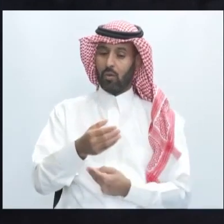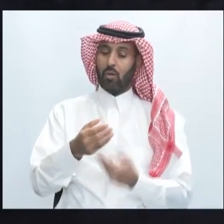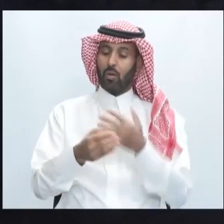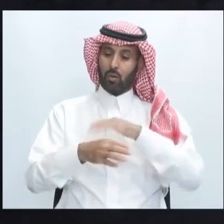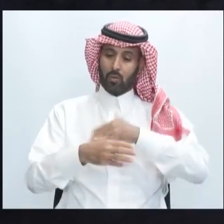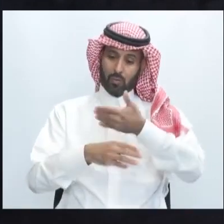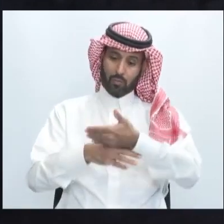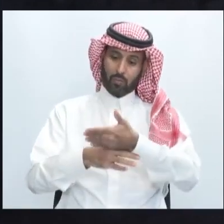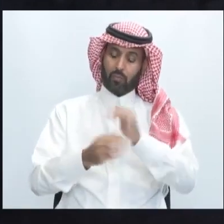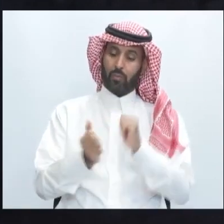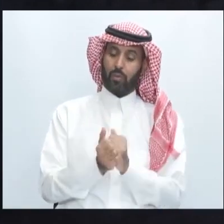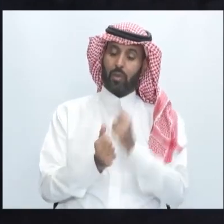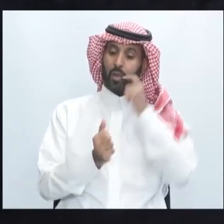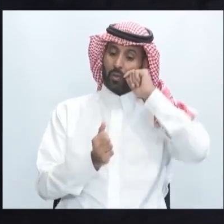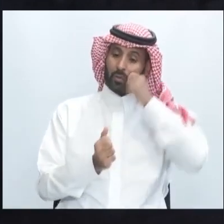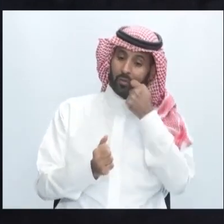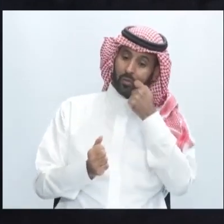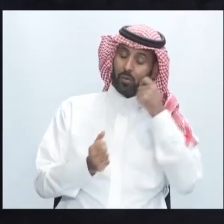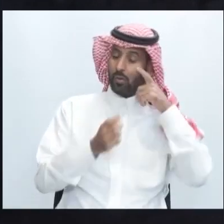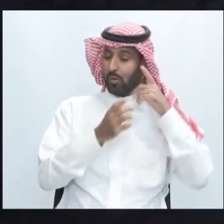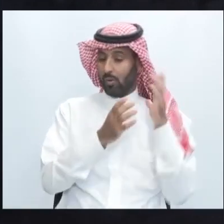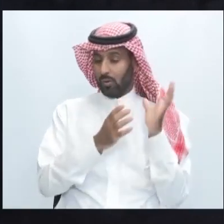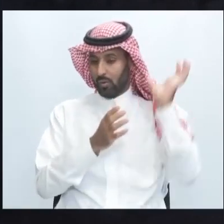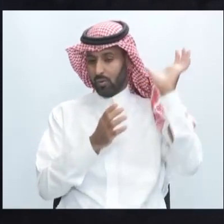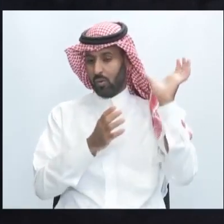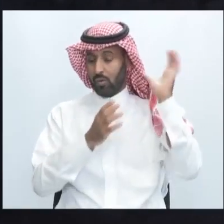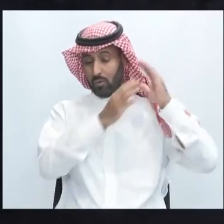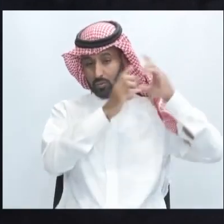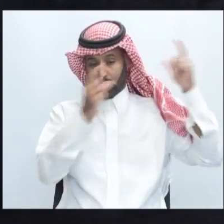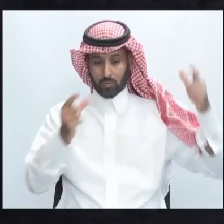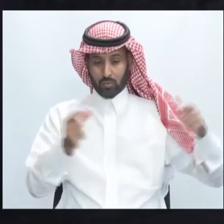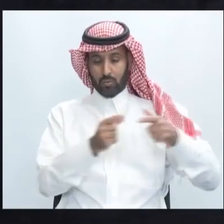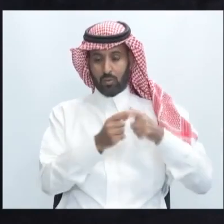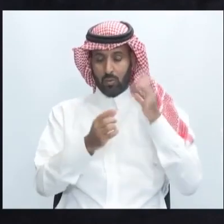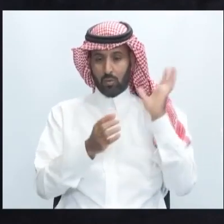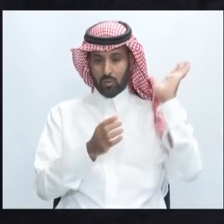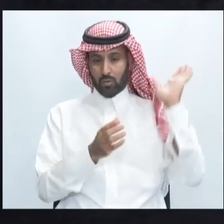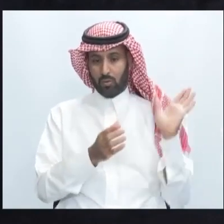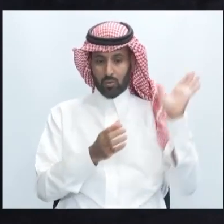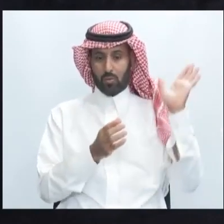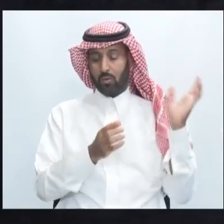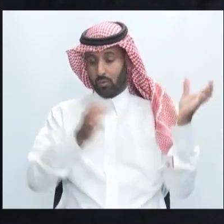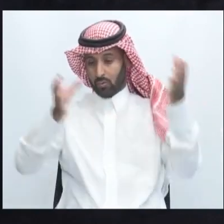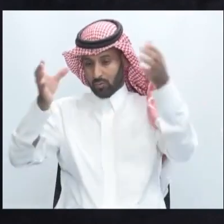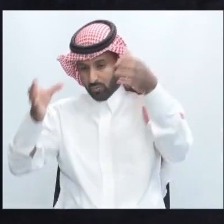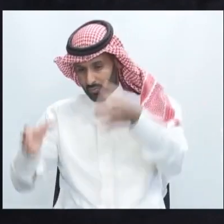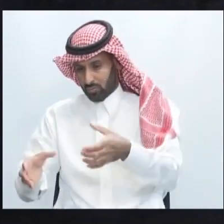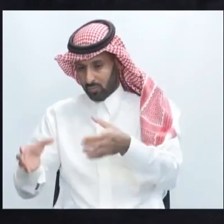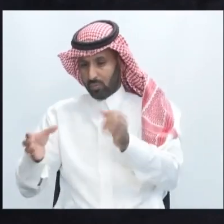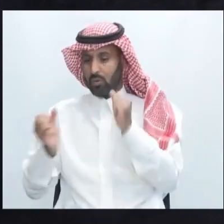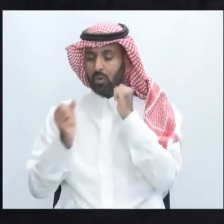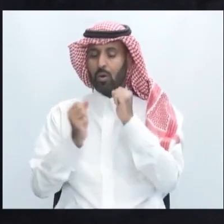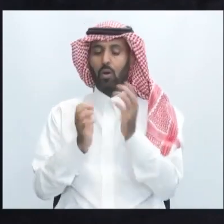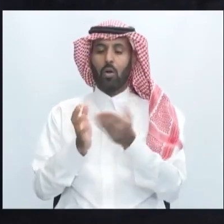to the laptop, and also the man carrying the box. This is an offload, to put the box down. This is